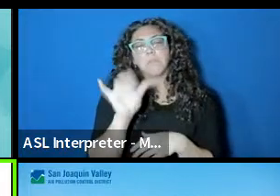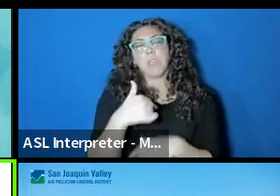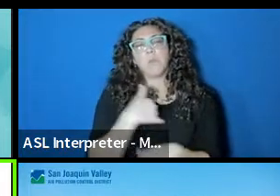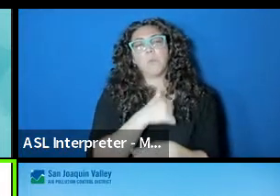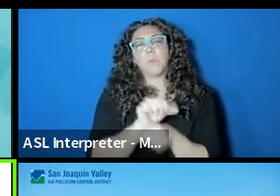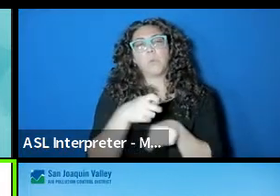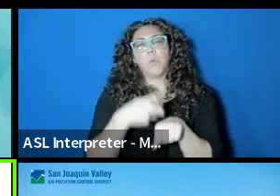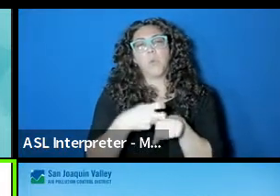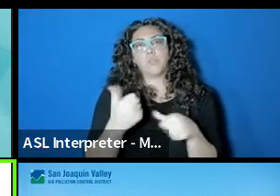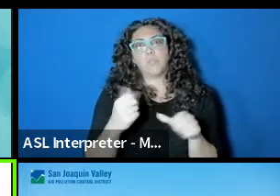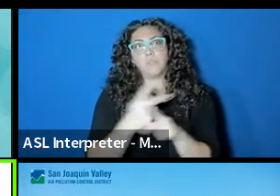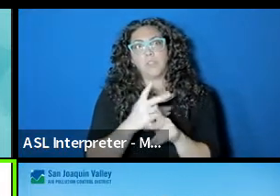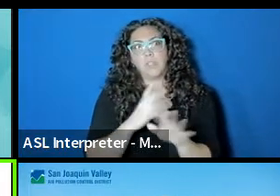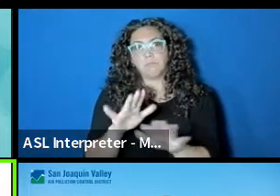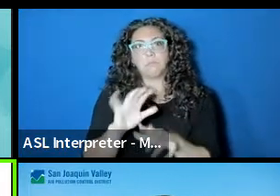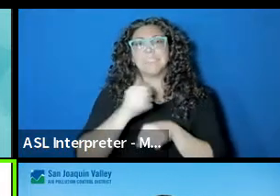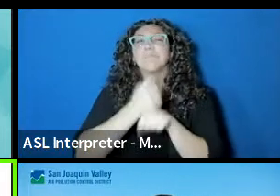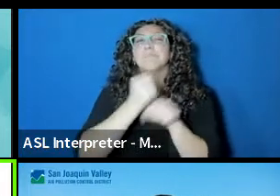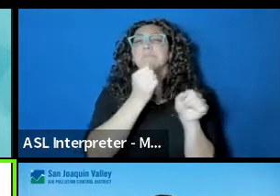Thank you.